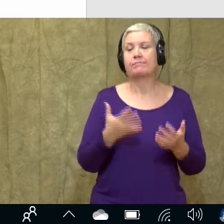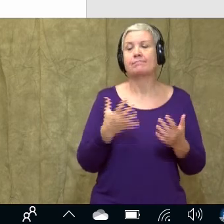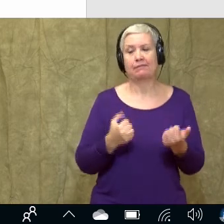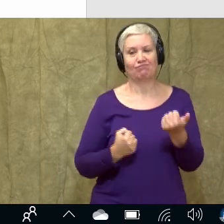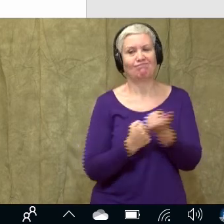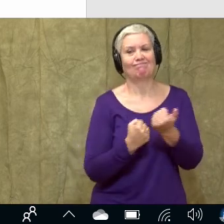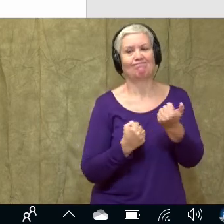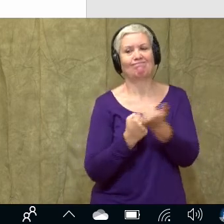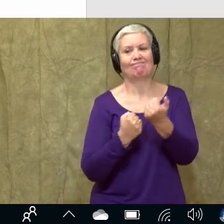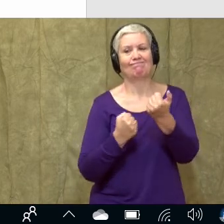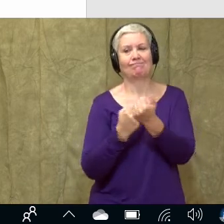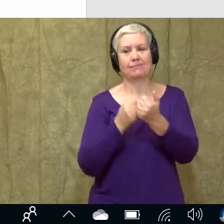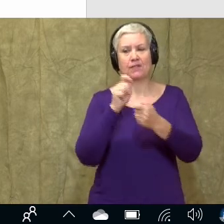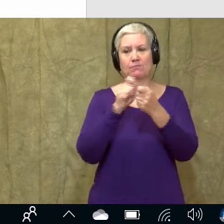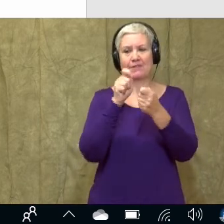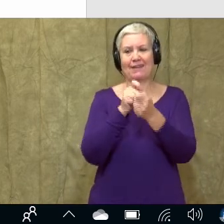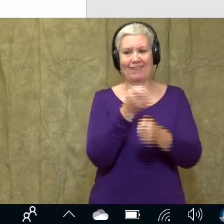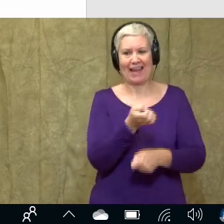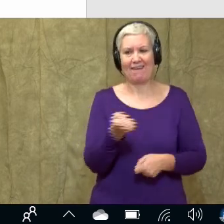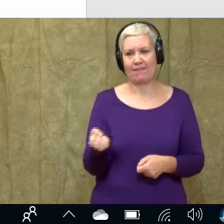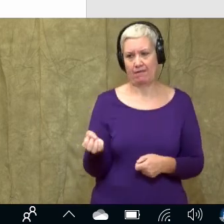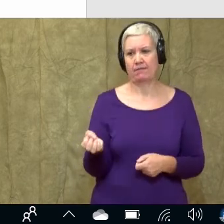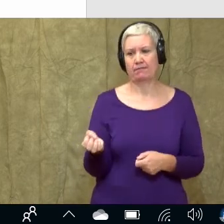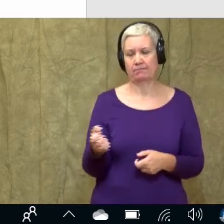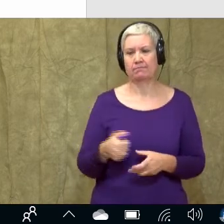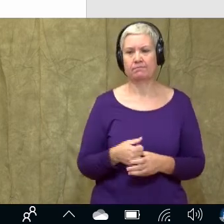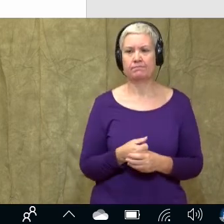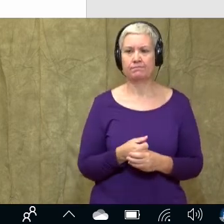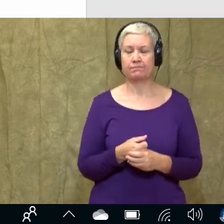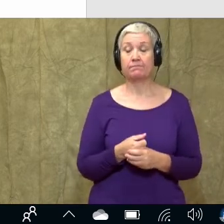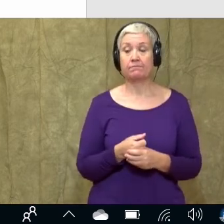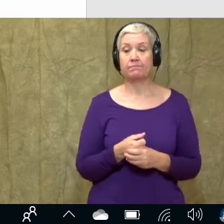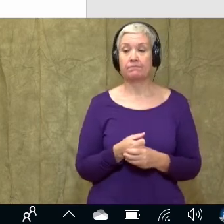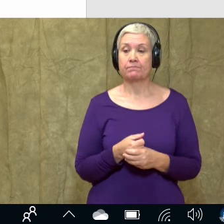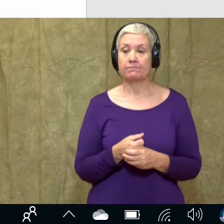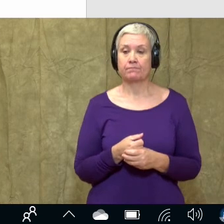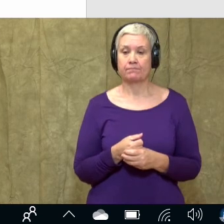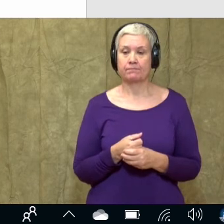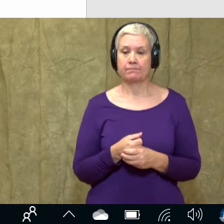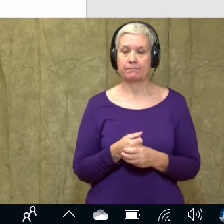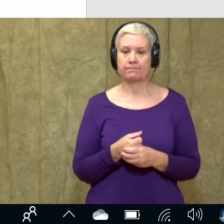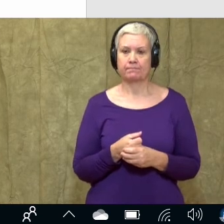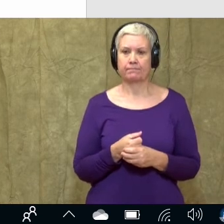up with specific evidence. Note that authors will usually